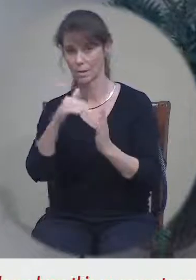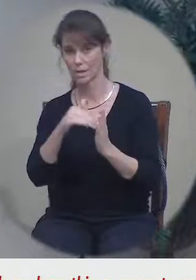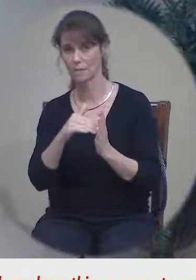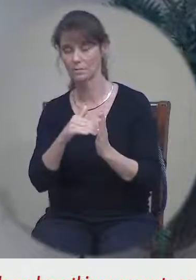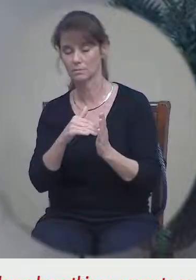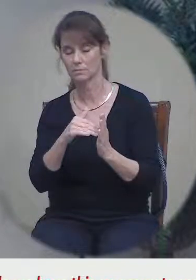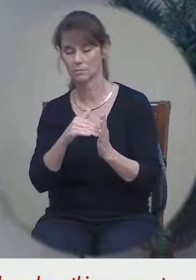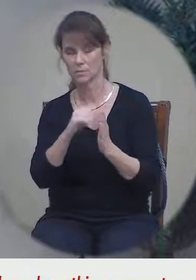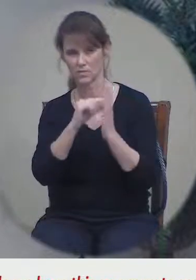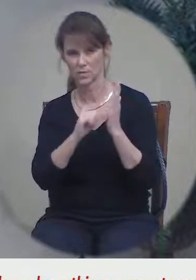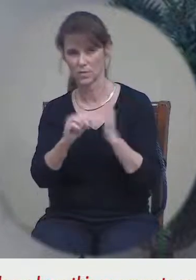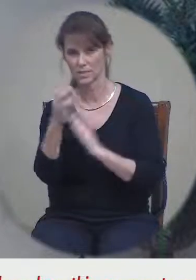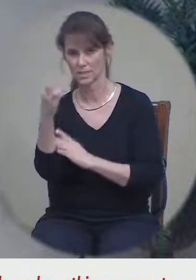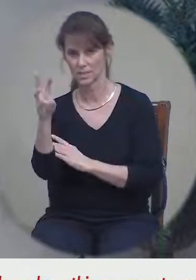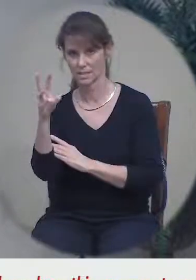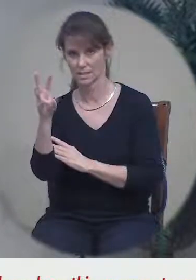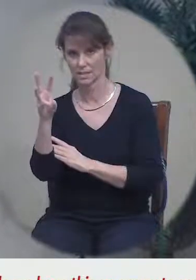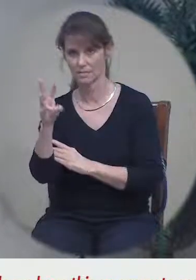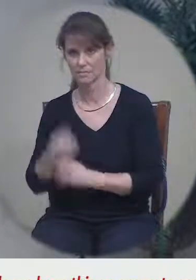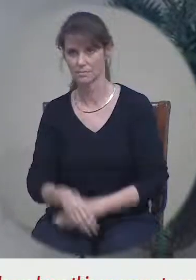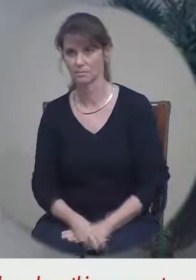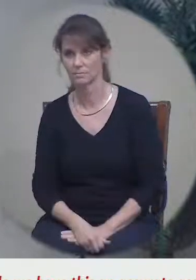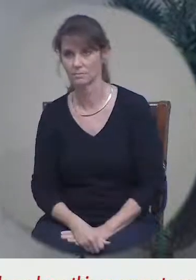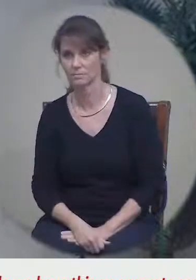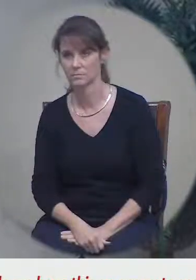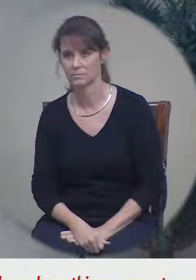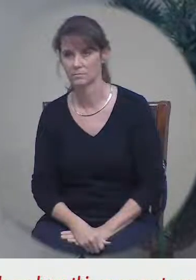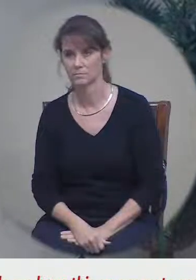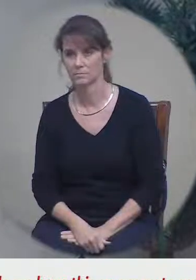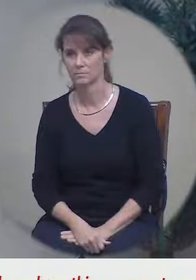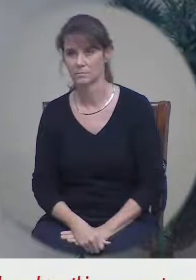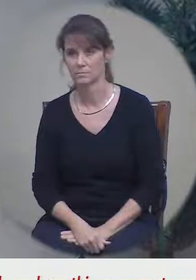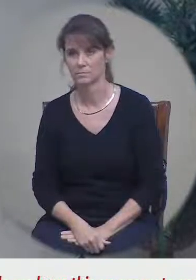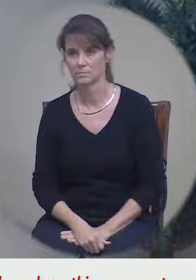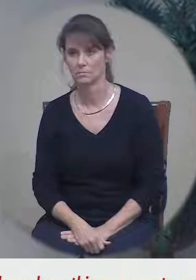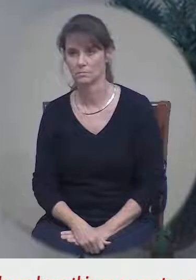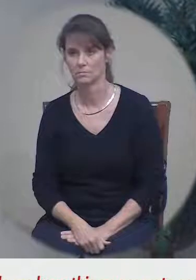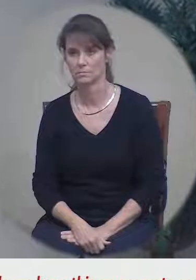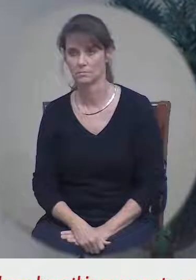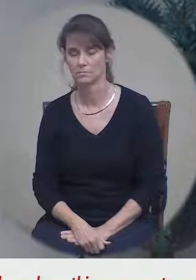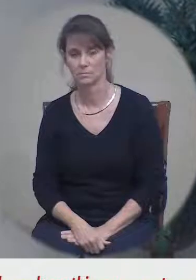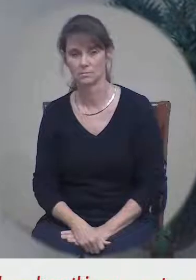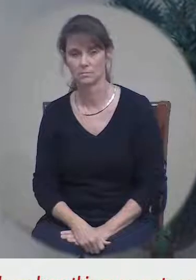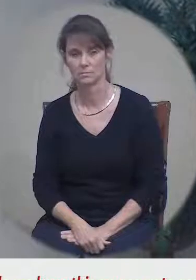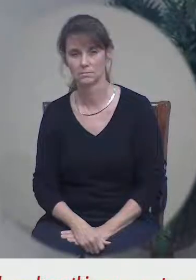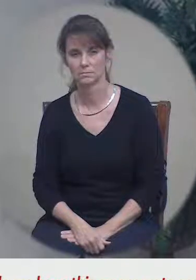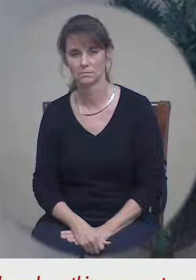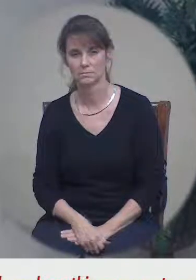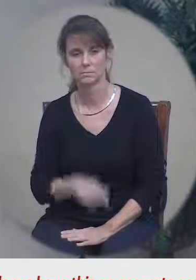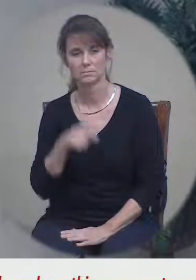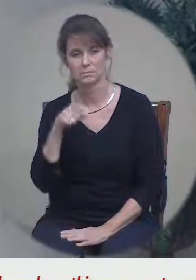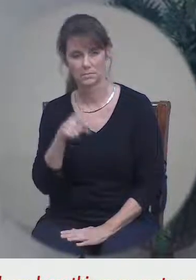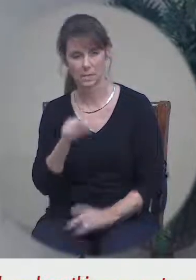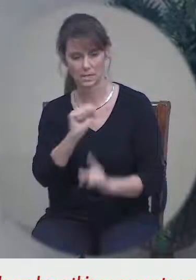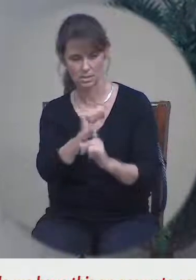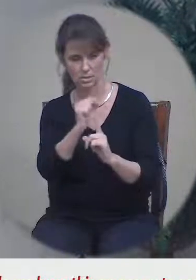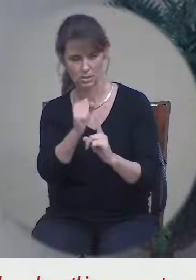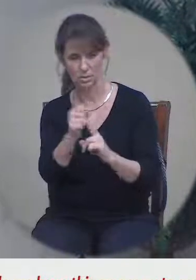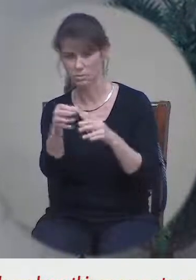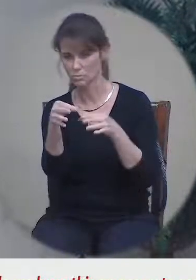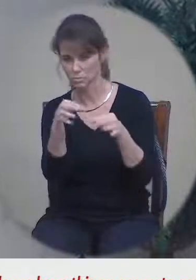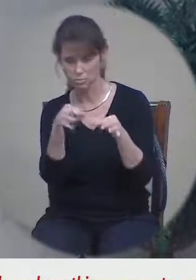of in verse 16. Kind of a similar situation. But again, it gives